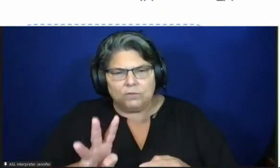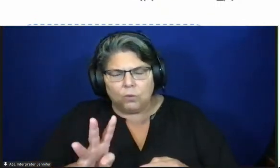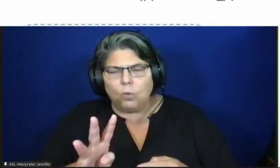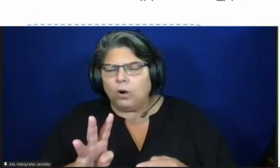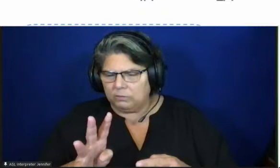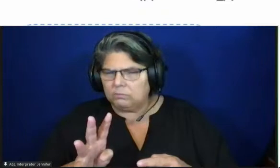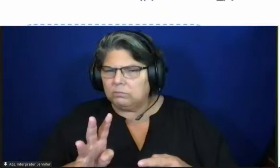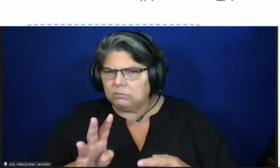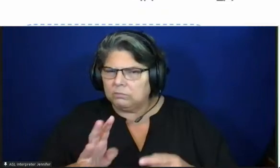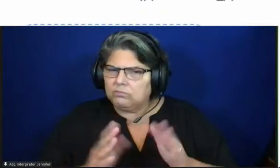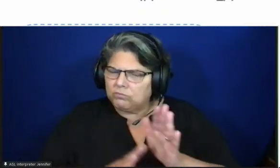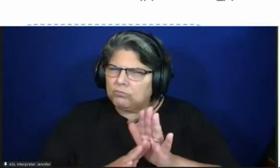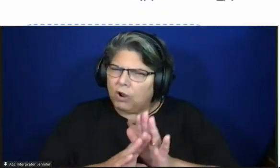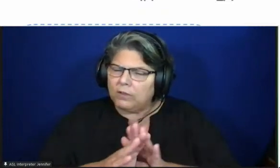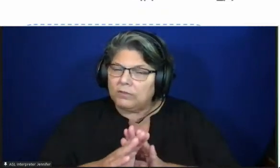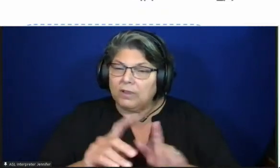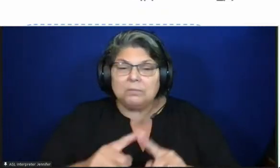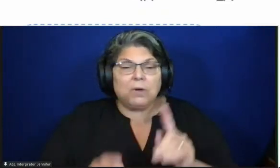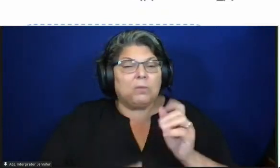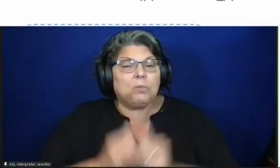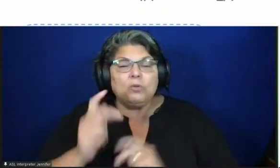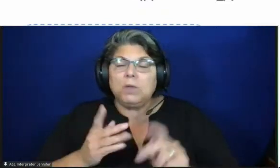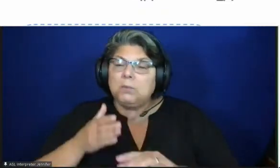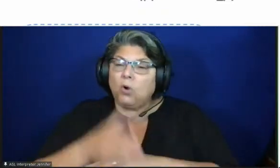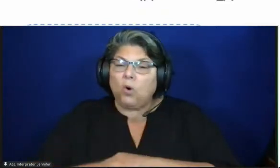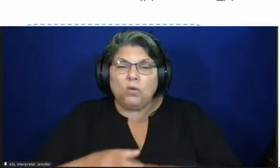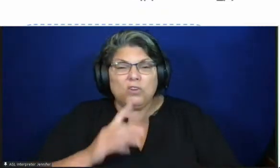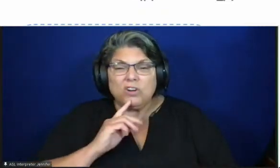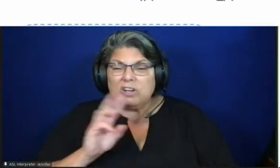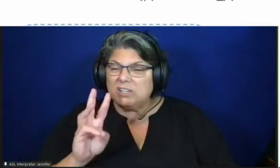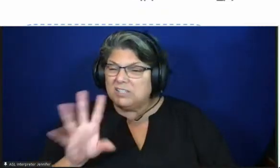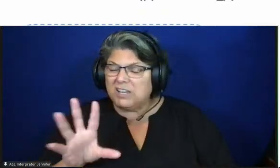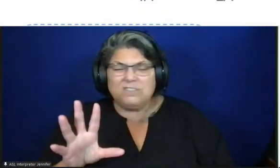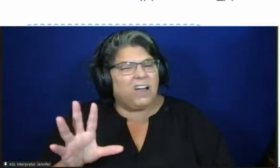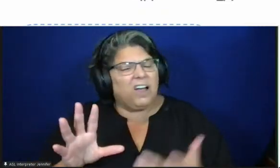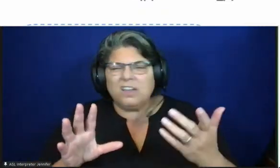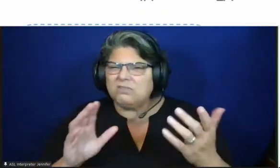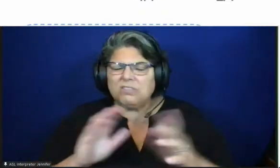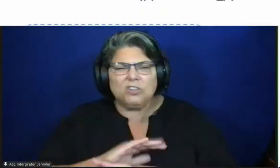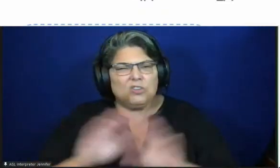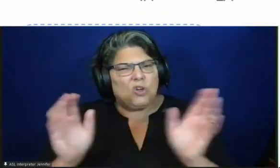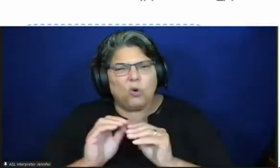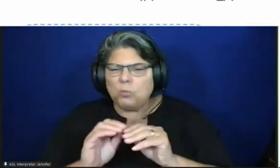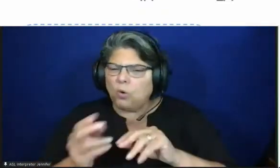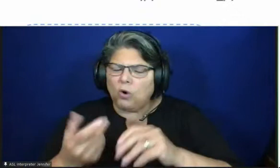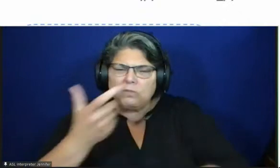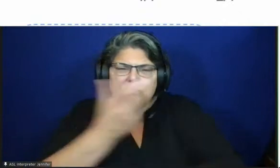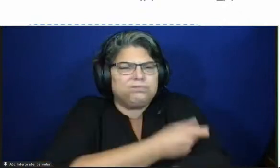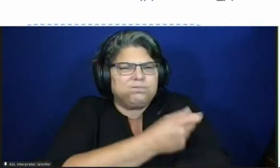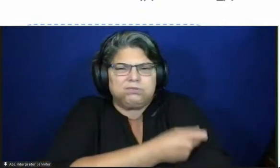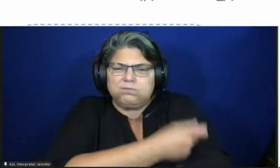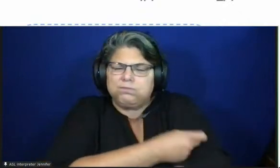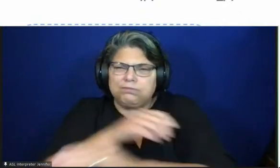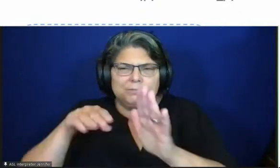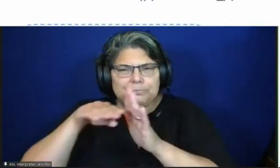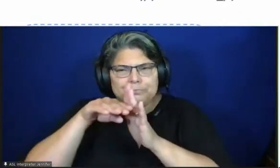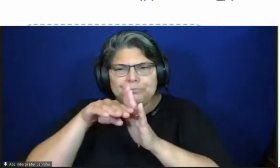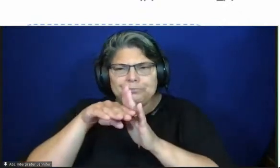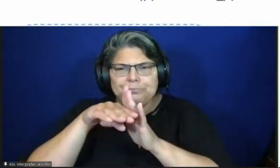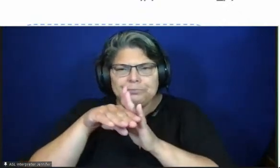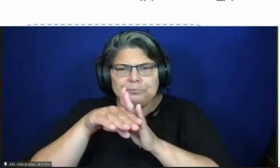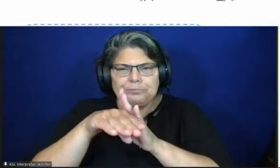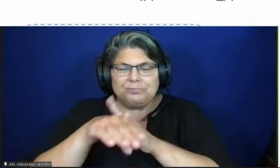over 65 years old, are still just almost flat in terms of their uptake of the vaccines, and they still remain one of the